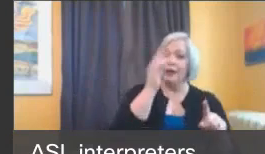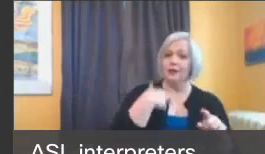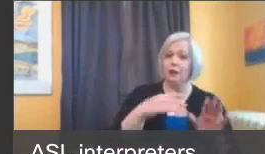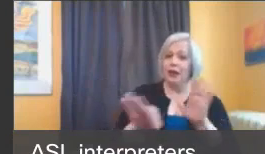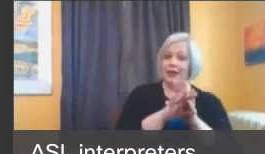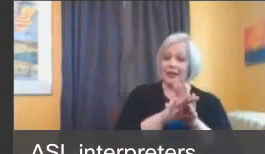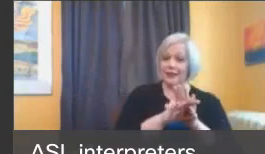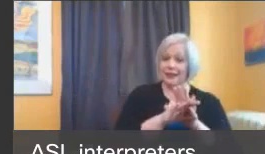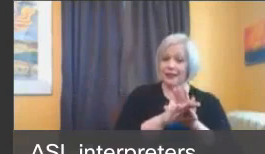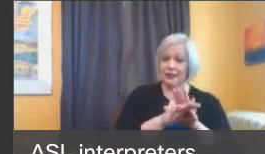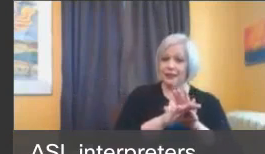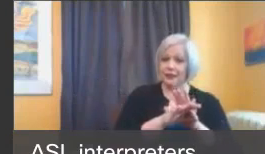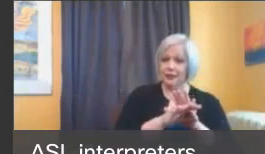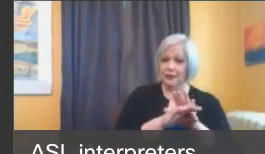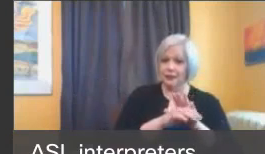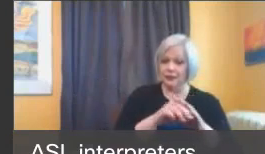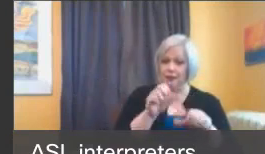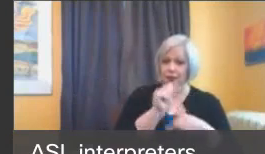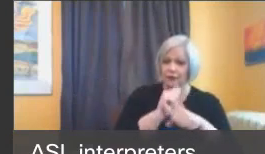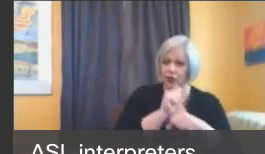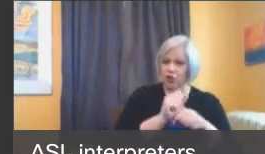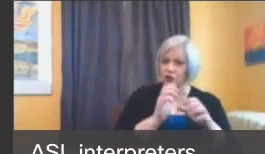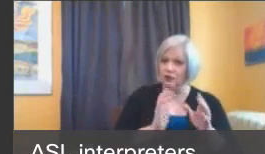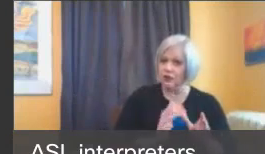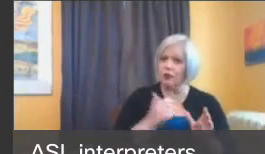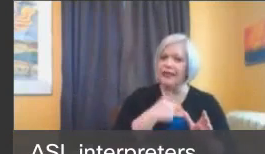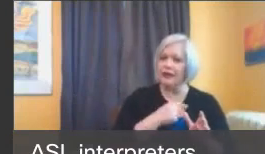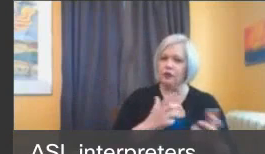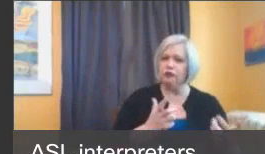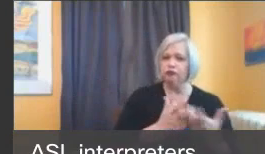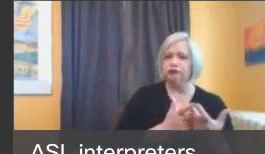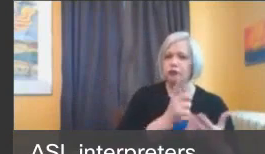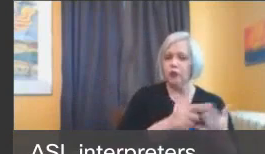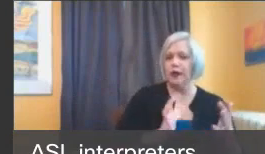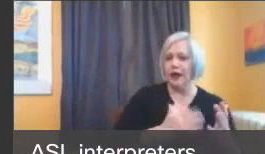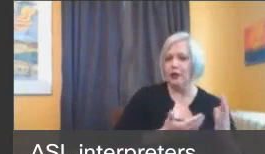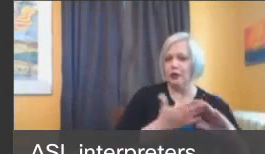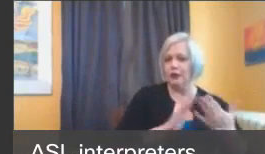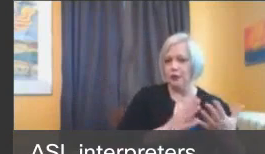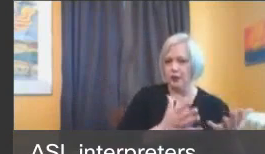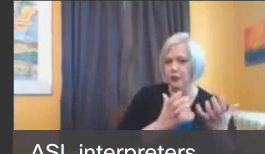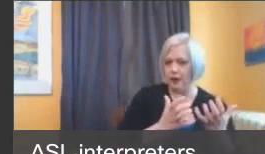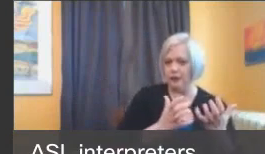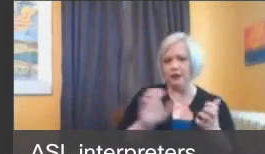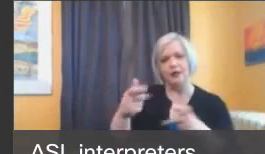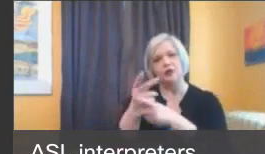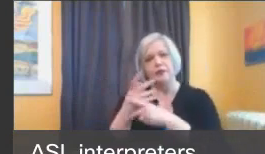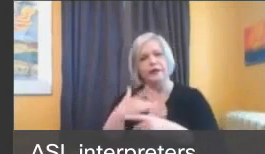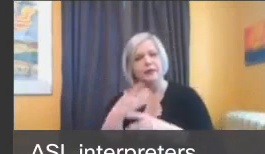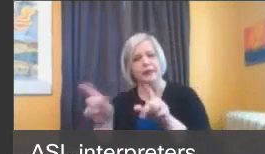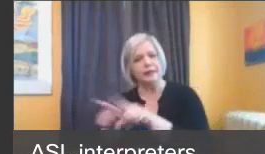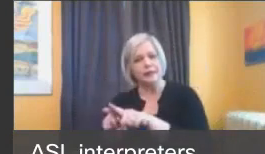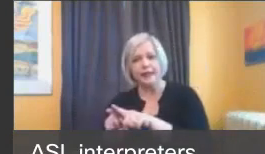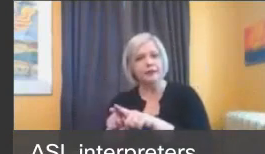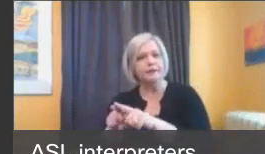in tune with, you know, what our communities are looking for from us. And I know my fellow supervisors feel the same way, you know,